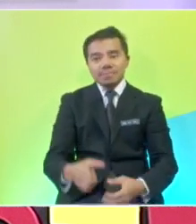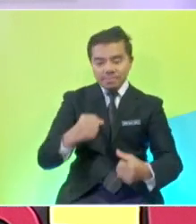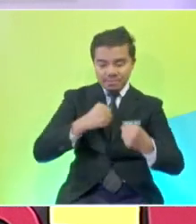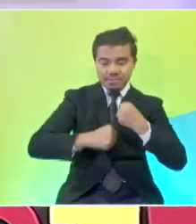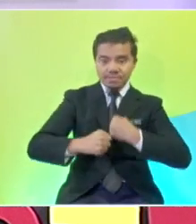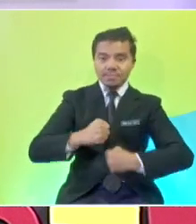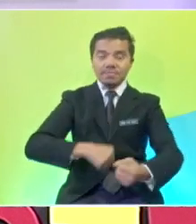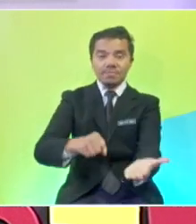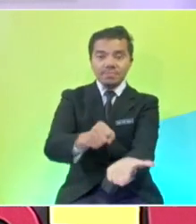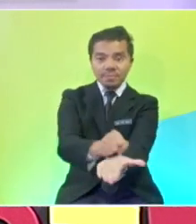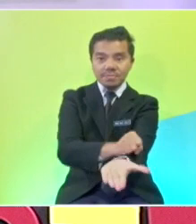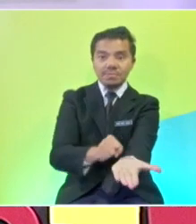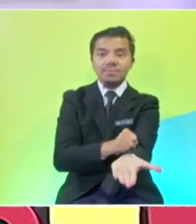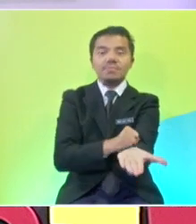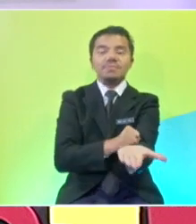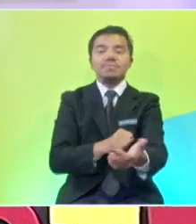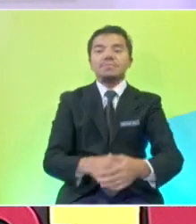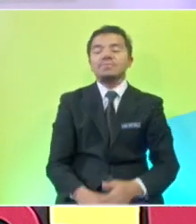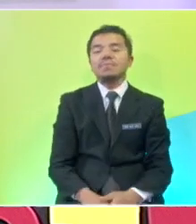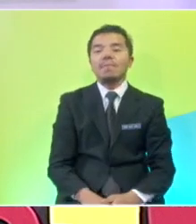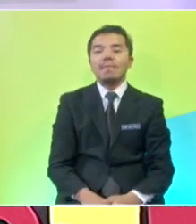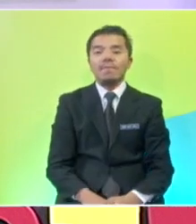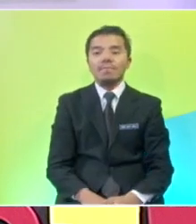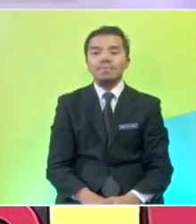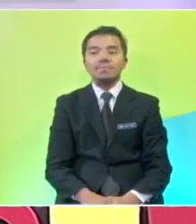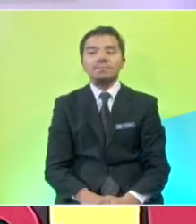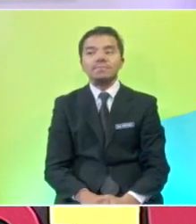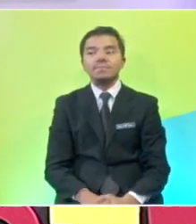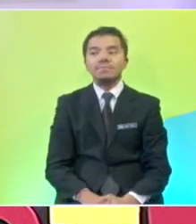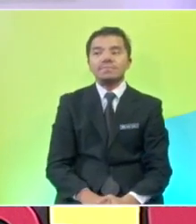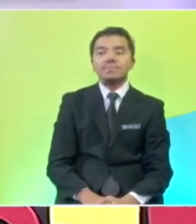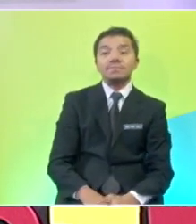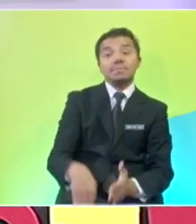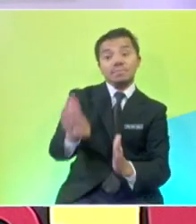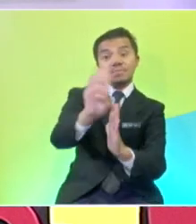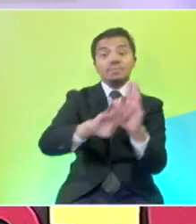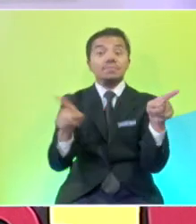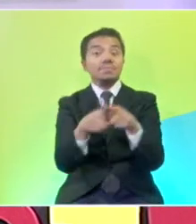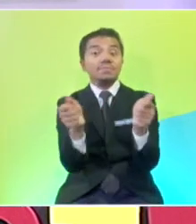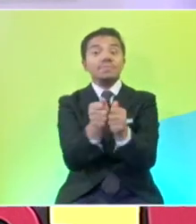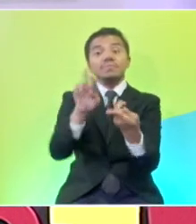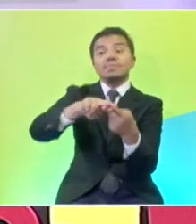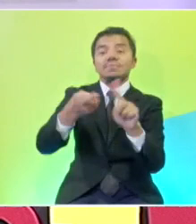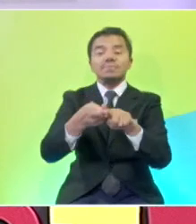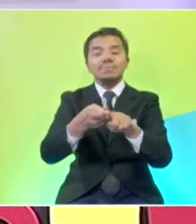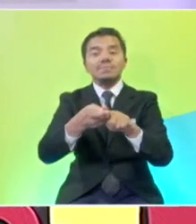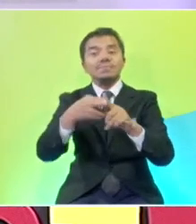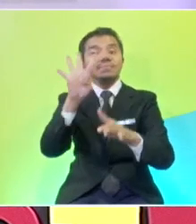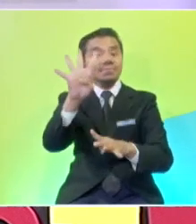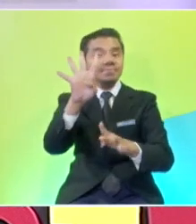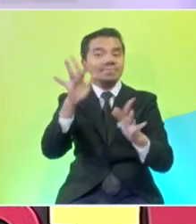system. Alright, and joining us today, we have 4 friends on Google Meets. Hi everyone, give us a big